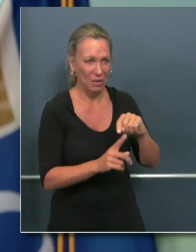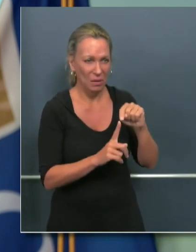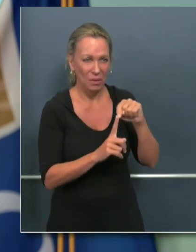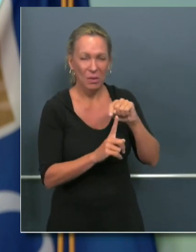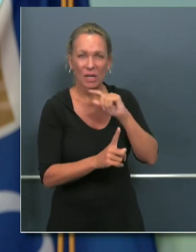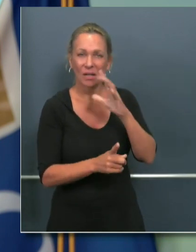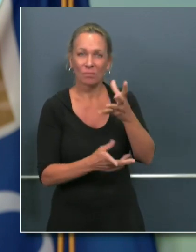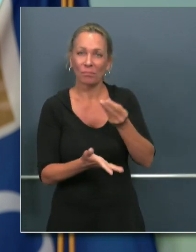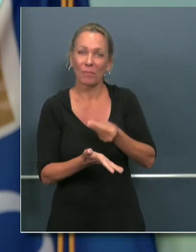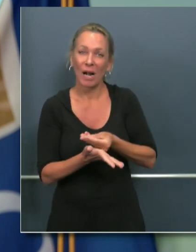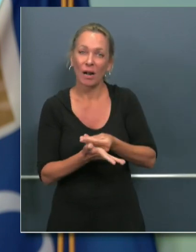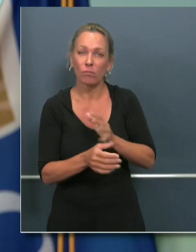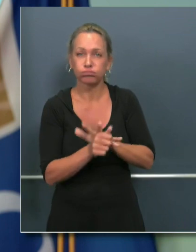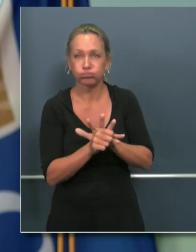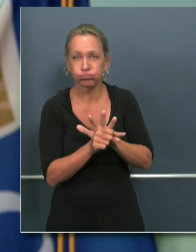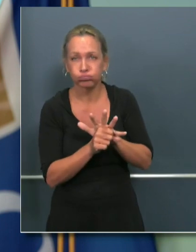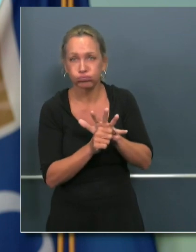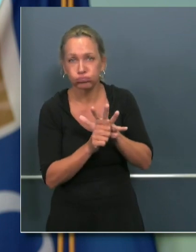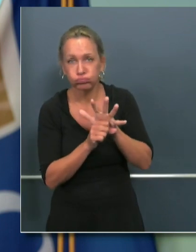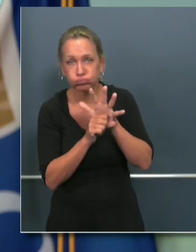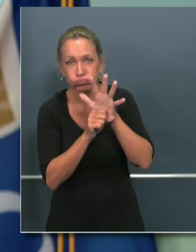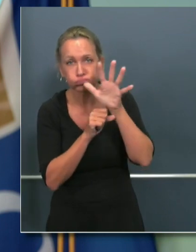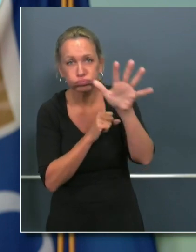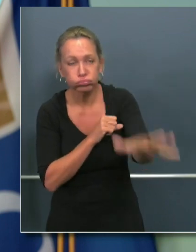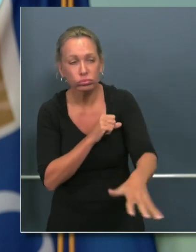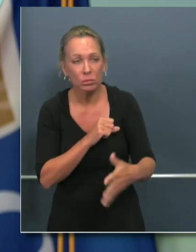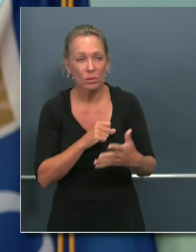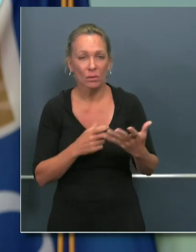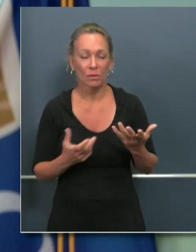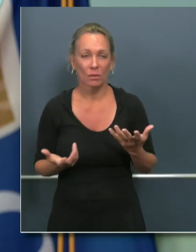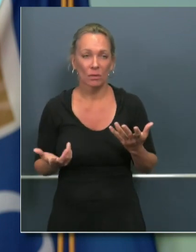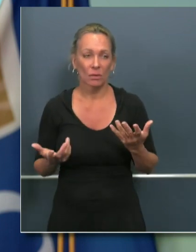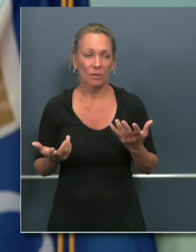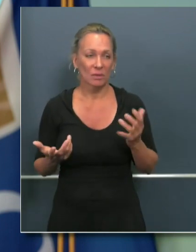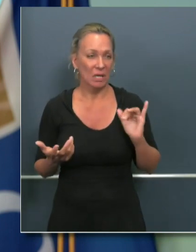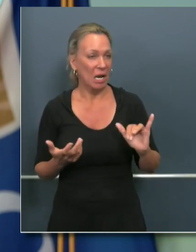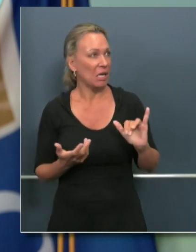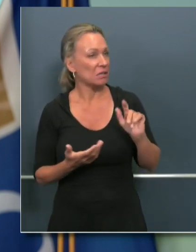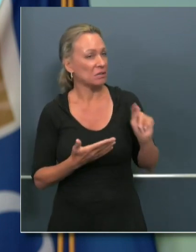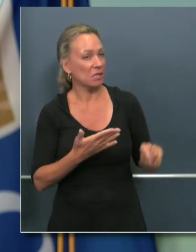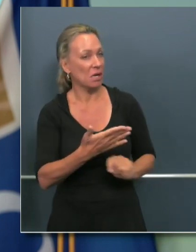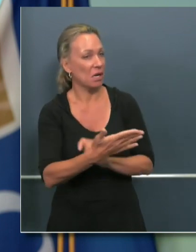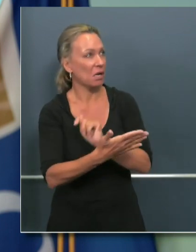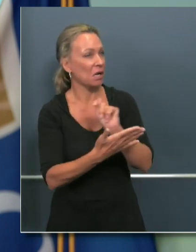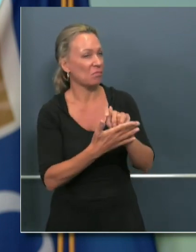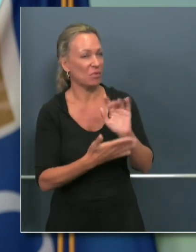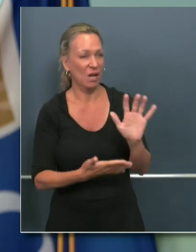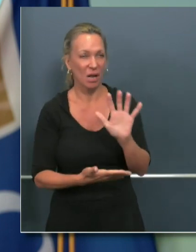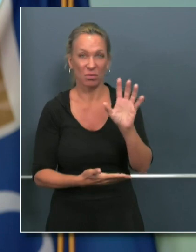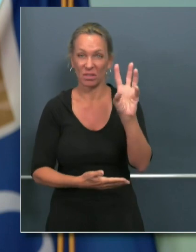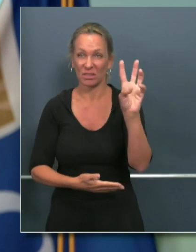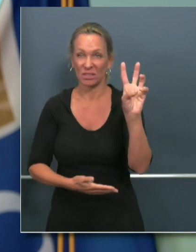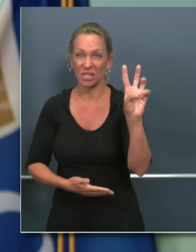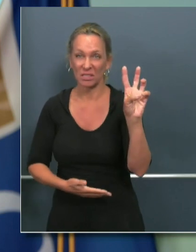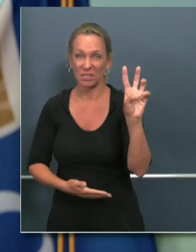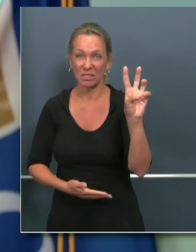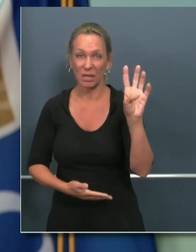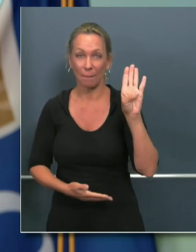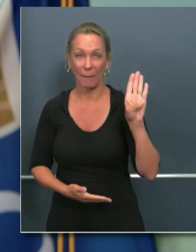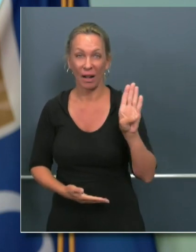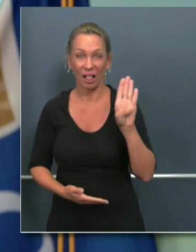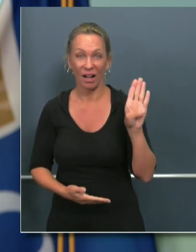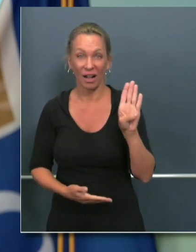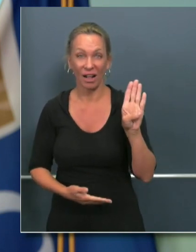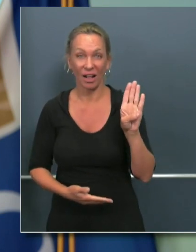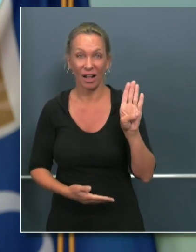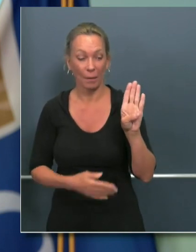again, a significant and sizable surplus, which we estimate at the time roughly $6 billion. The budget I'll be signing later this